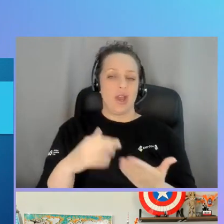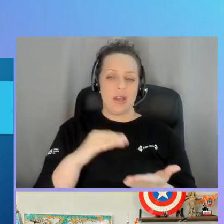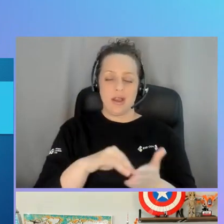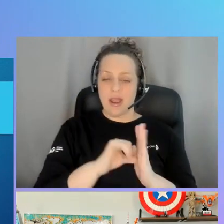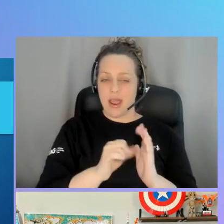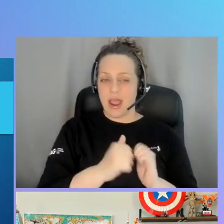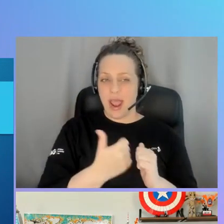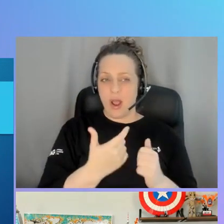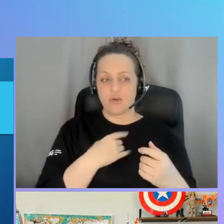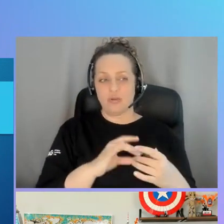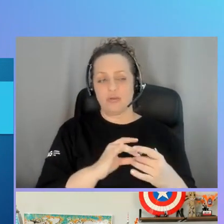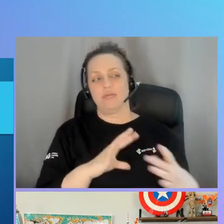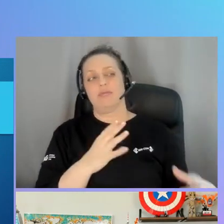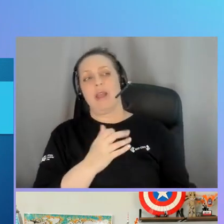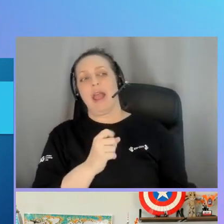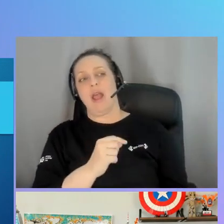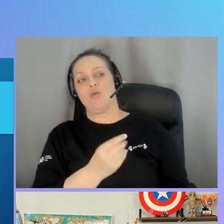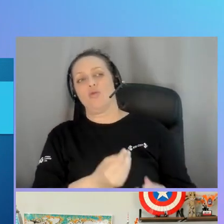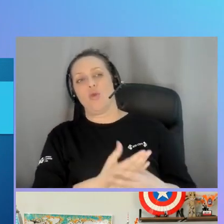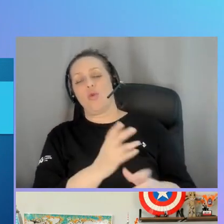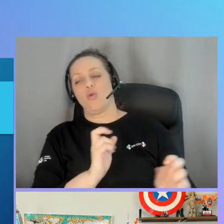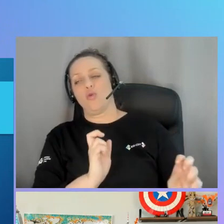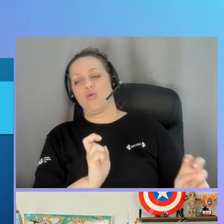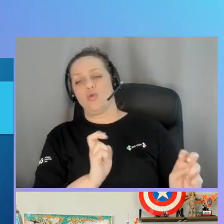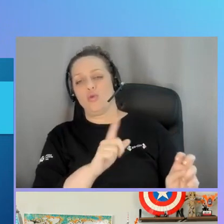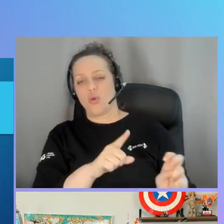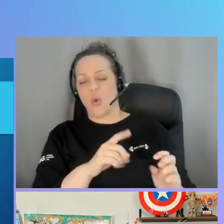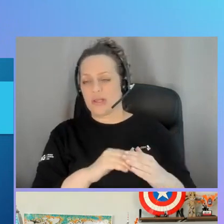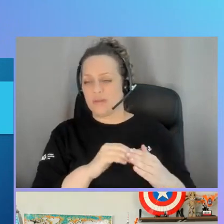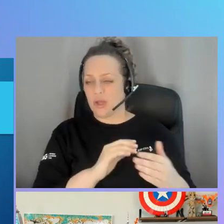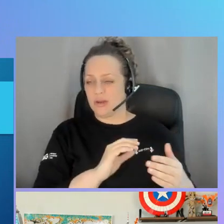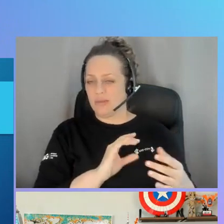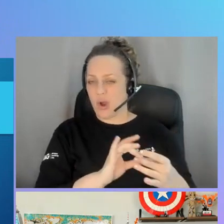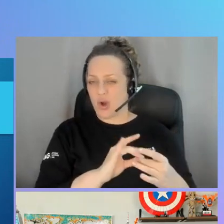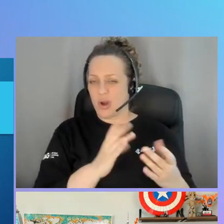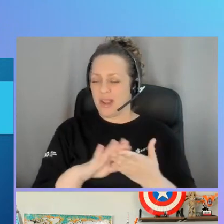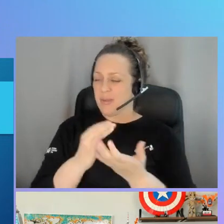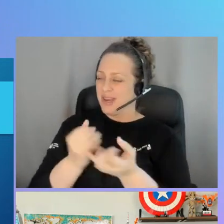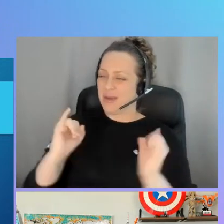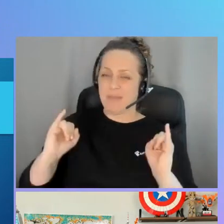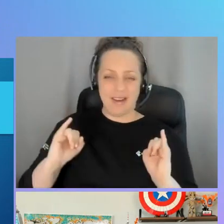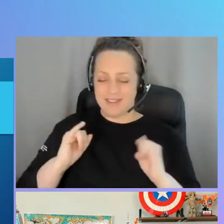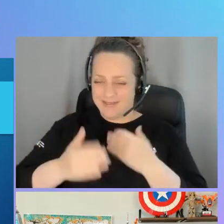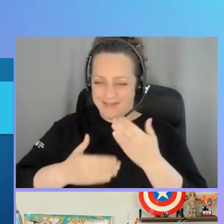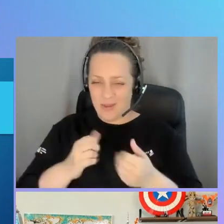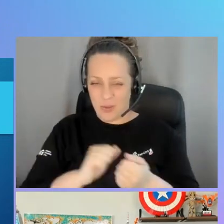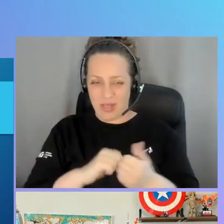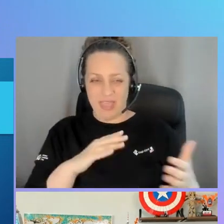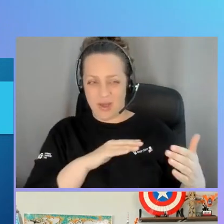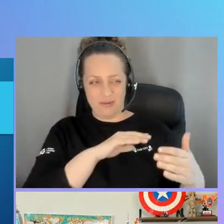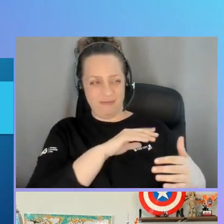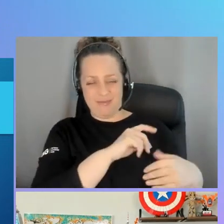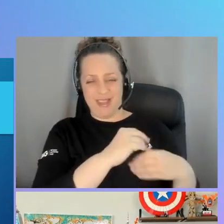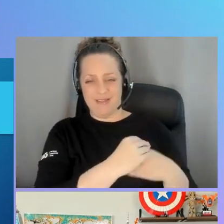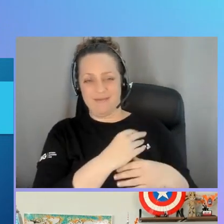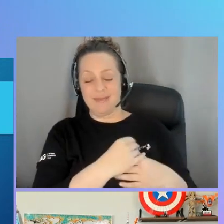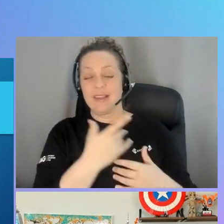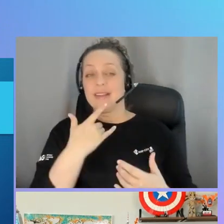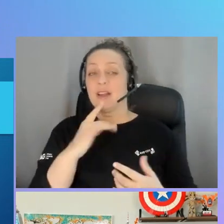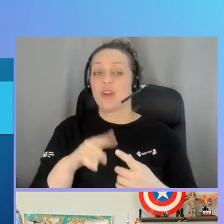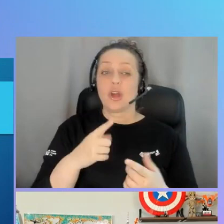how to outgrow your accessibility partner. And so our agenda, we're going to talk about how you get started. We're going to talk a bit about corporate